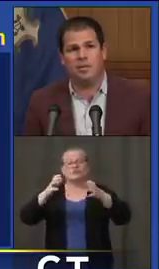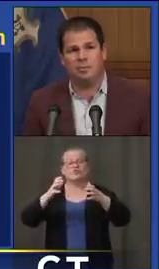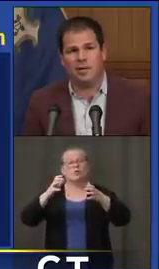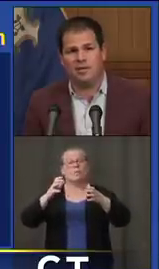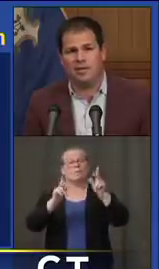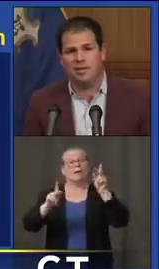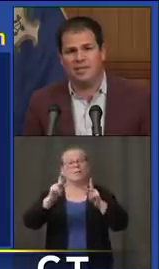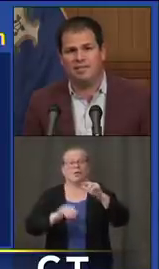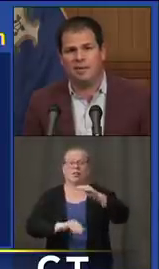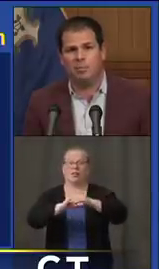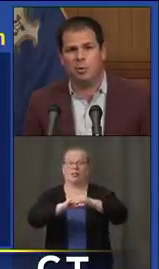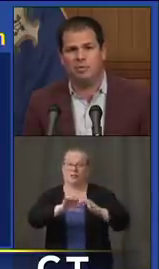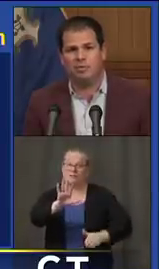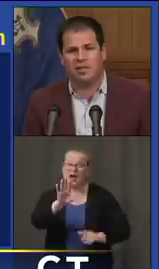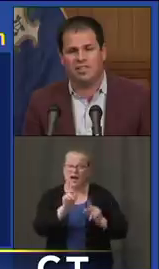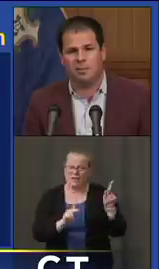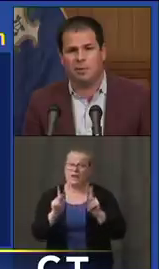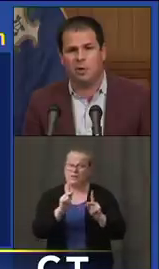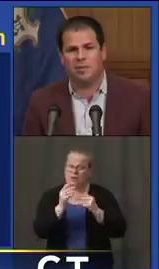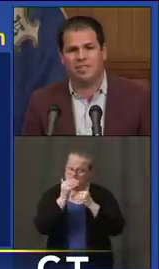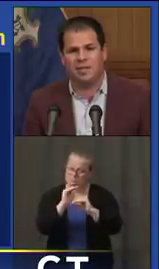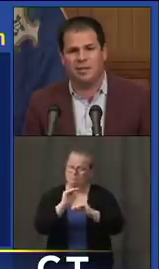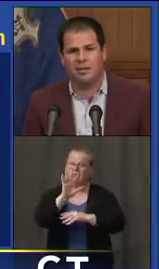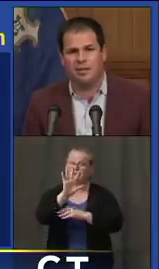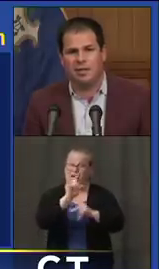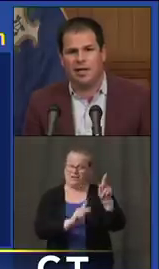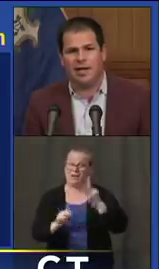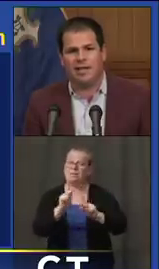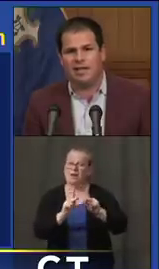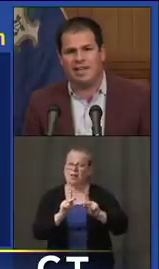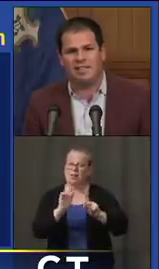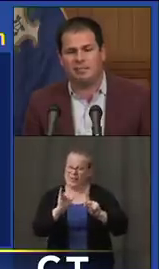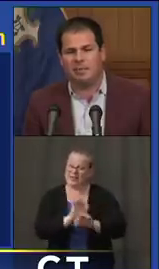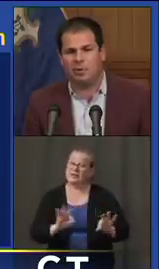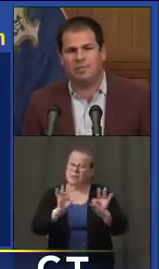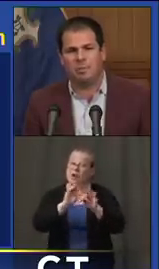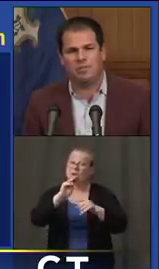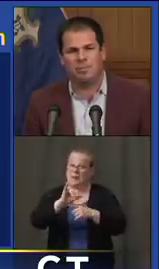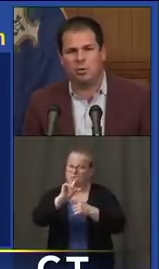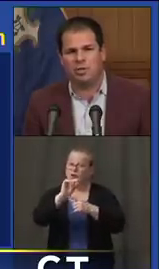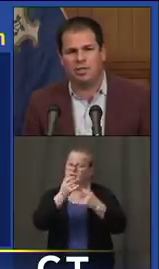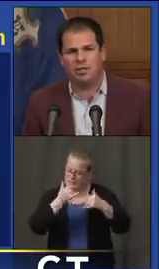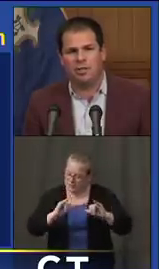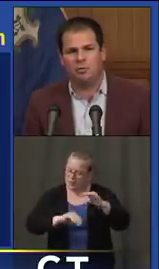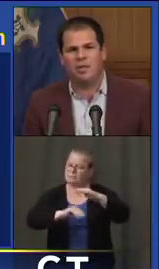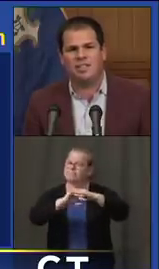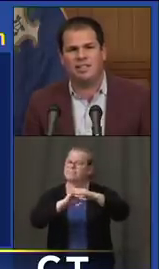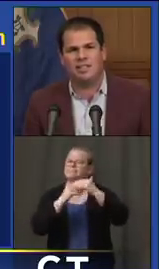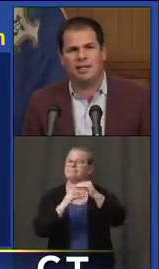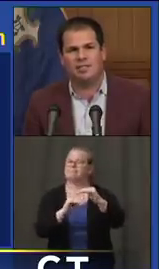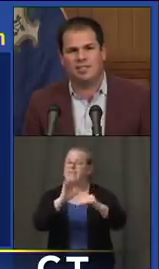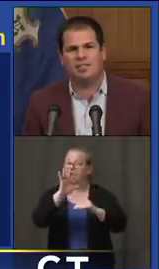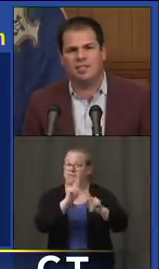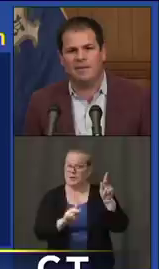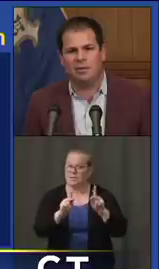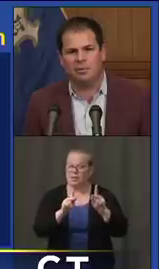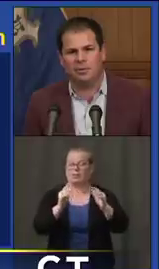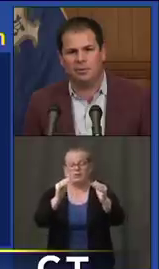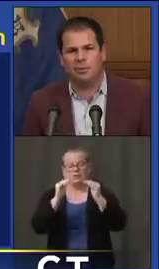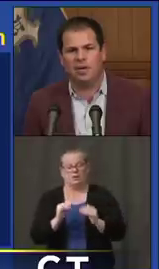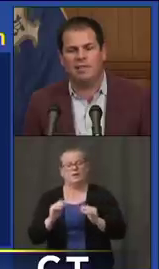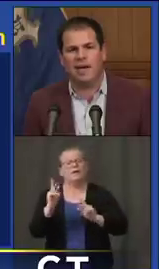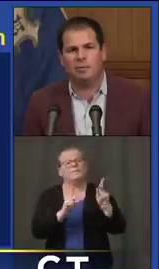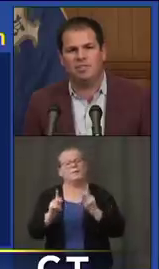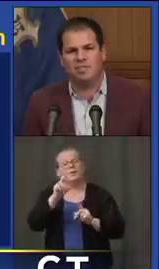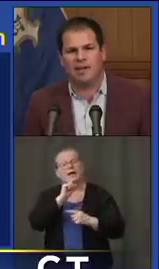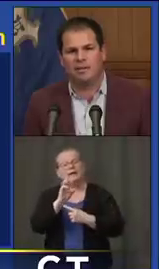on May 20th. That's very important for us as we reopen the state. And then lastly, but perhaps most importantly, residents that are 65 and older